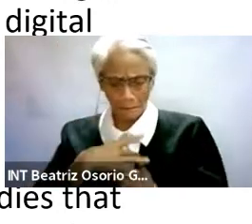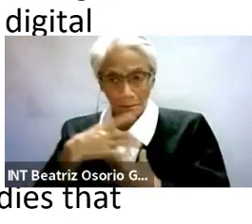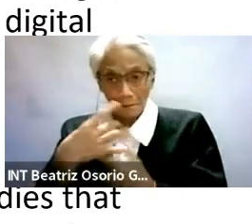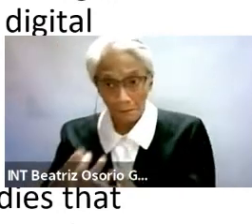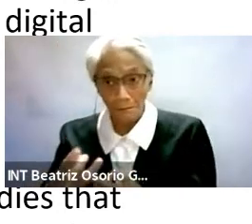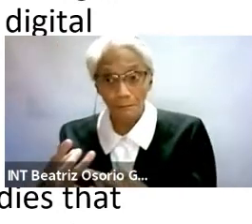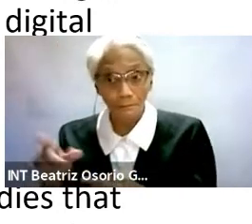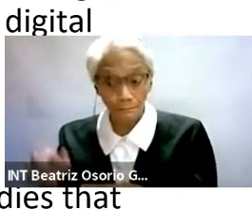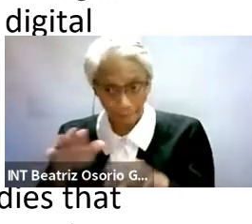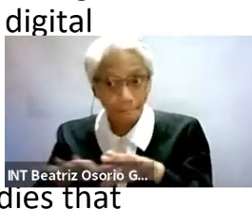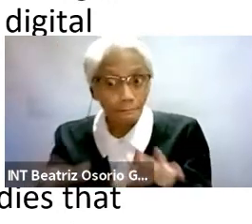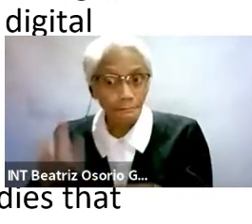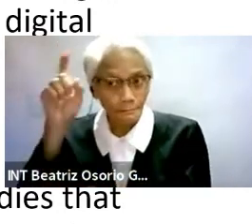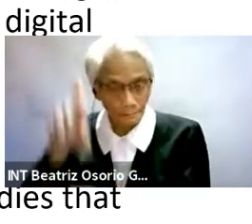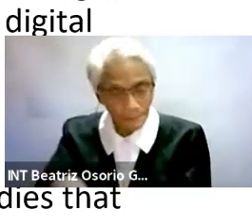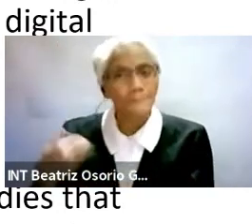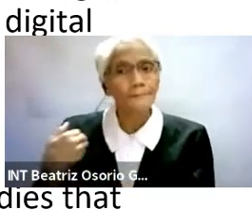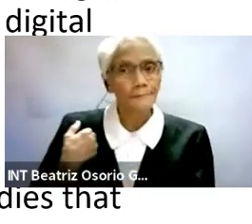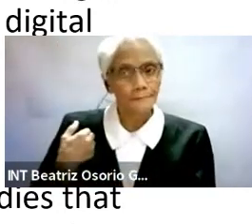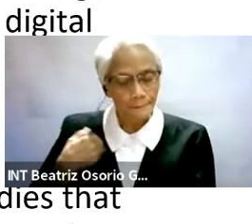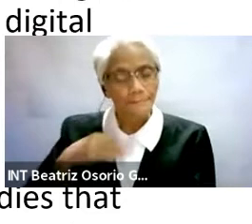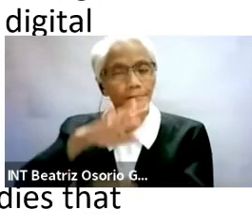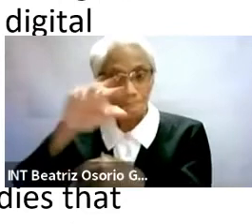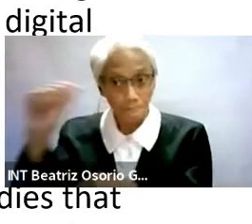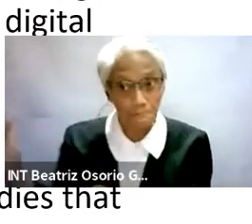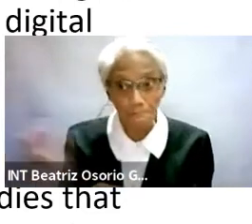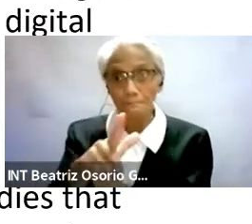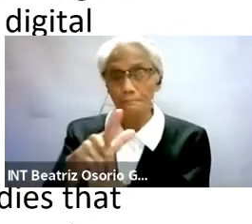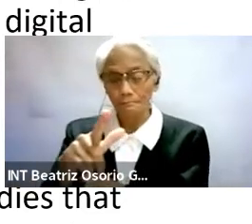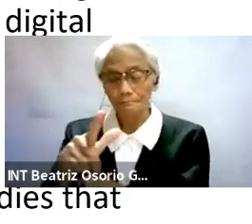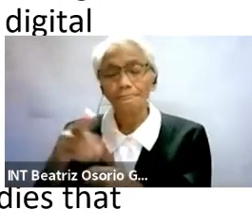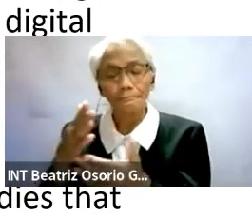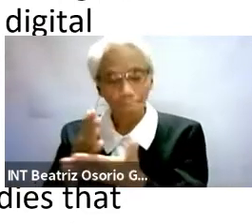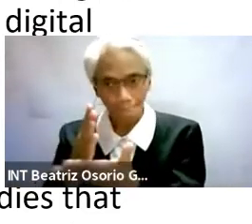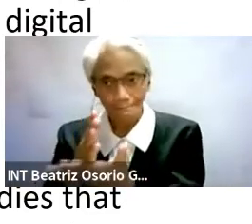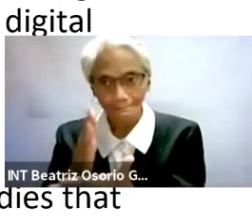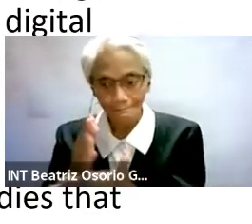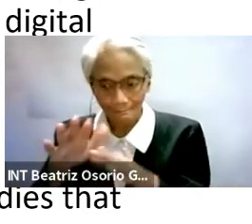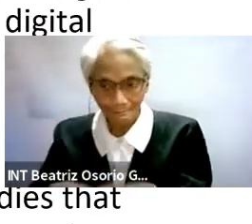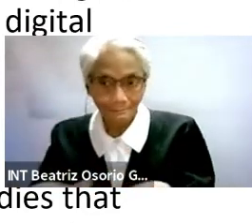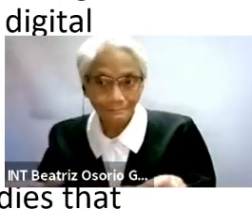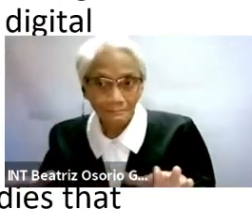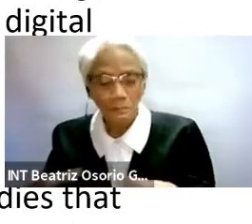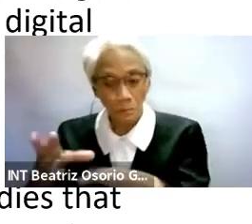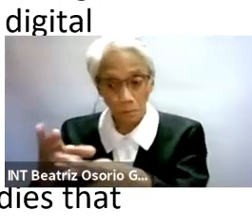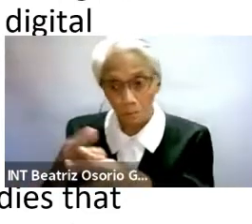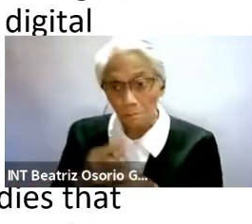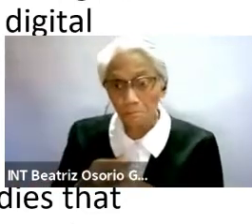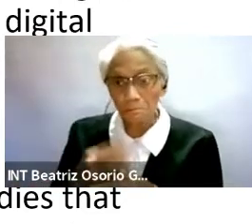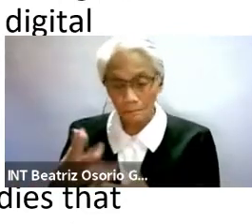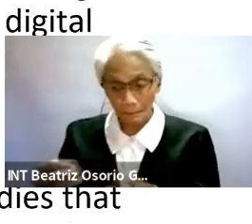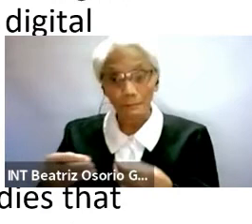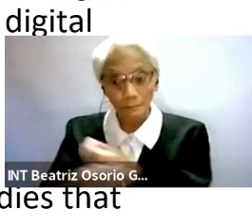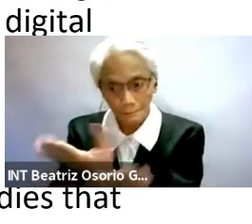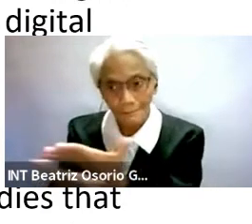should have regard for all children's rights, including their rights to seek, receive, and impart